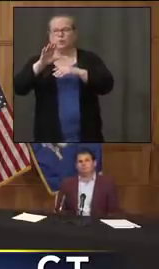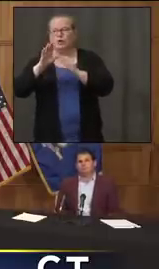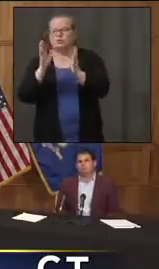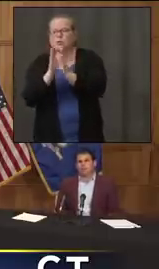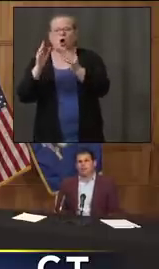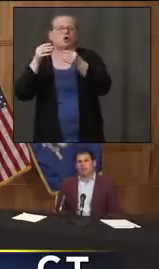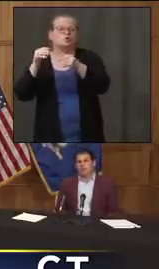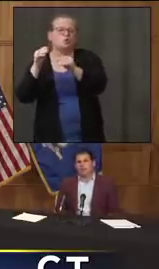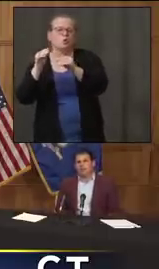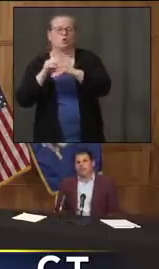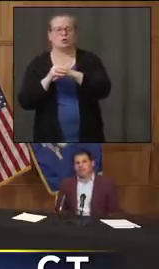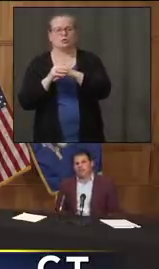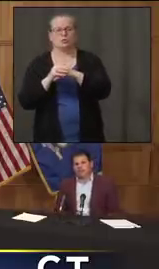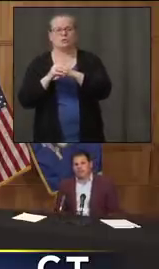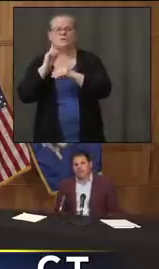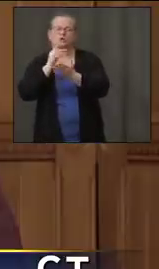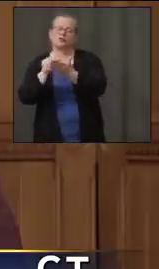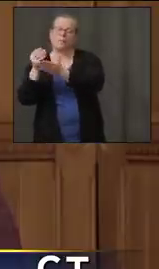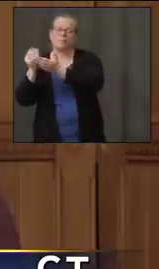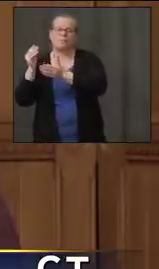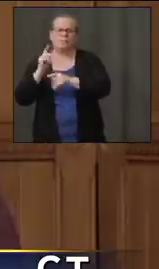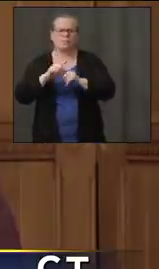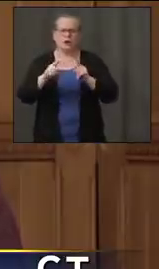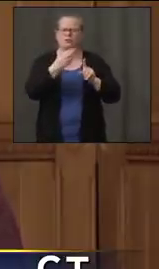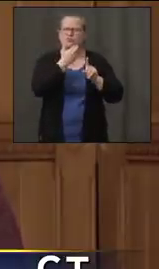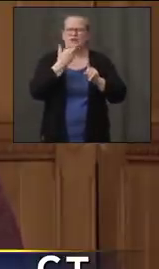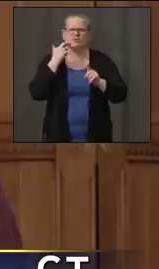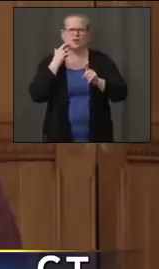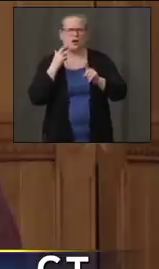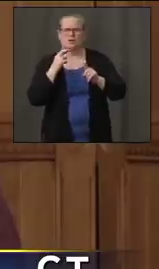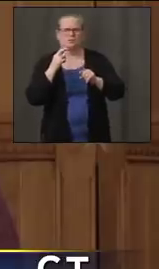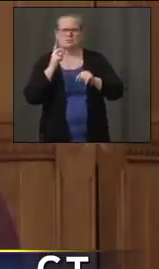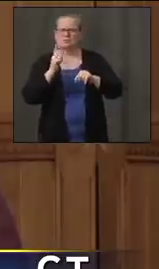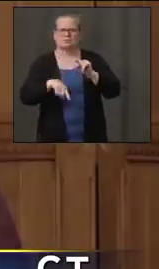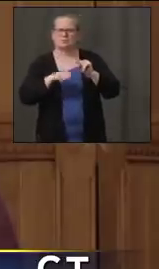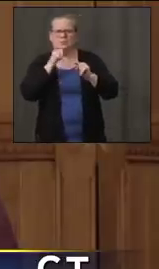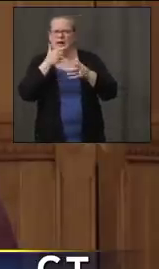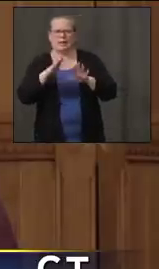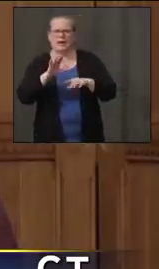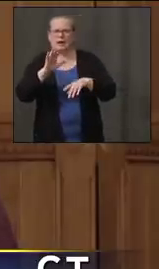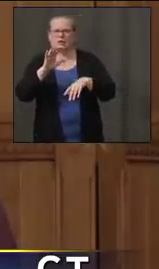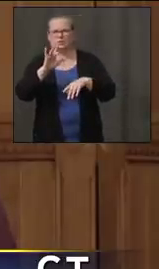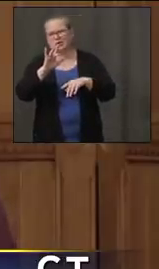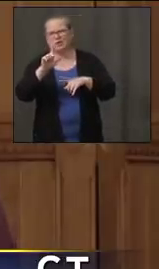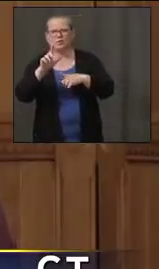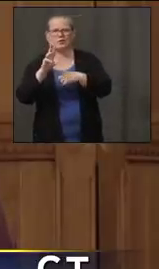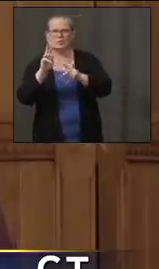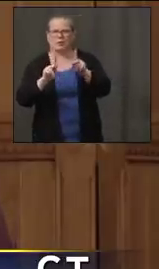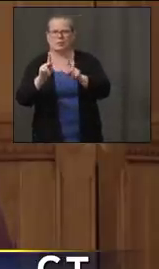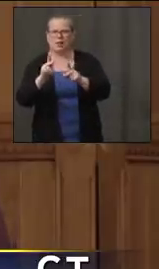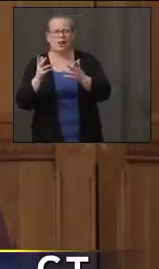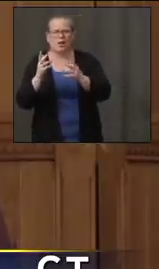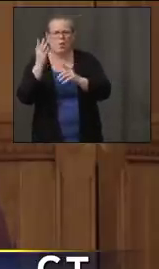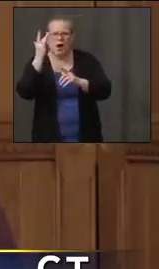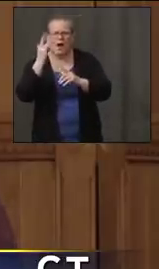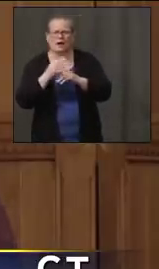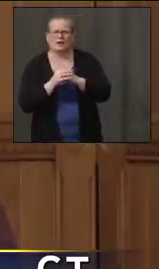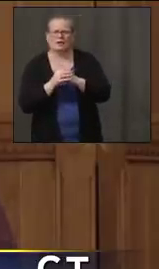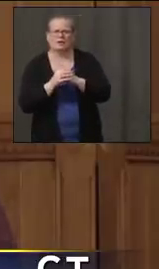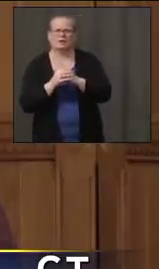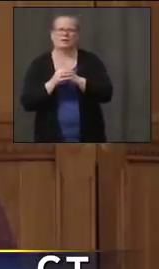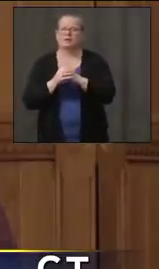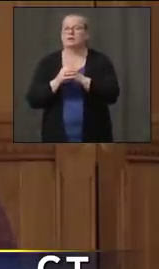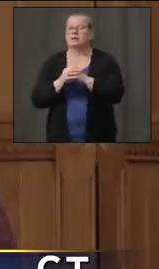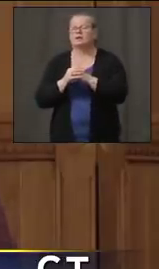them differently? I think there's two things, Paz, there. First, when you're in a restaurant, you can't wear a mask the whole time. Inherently,